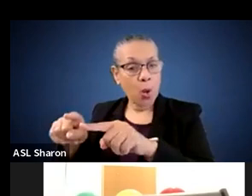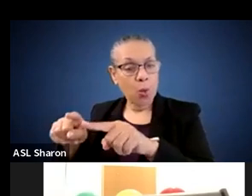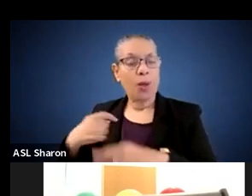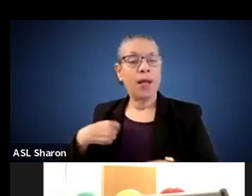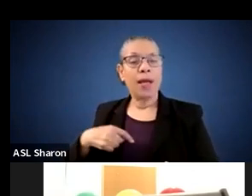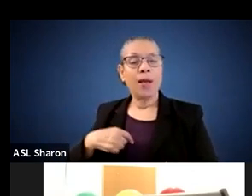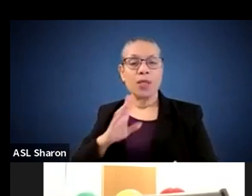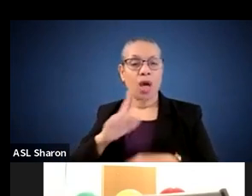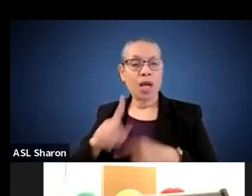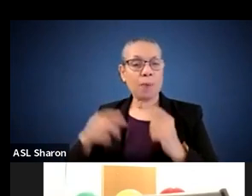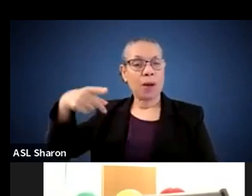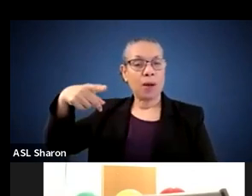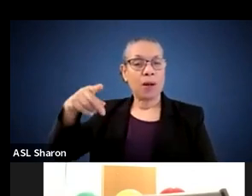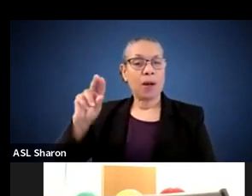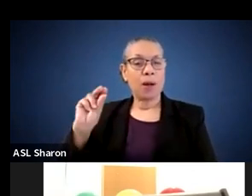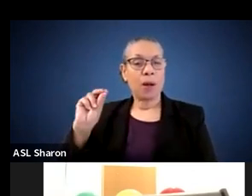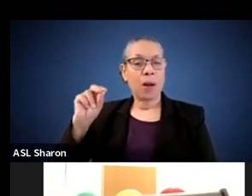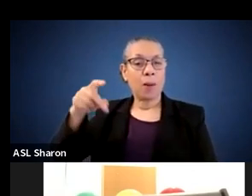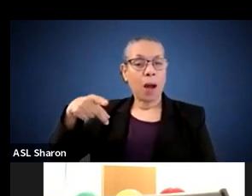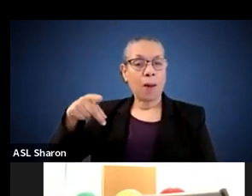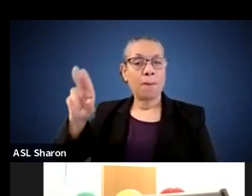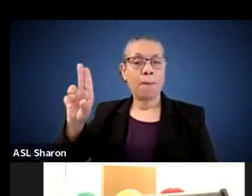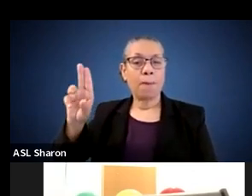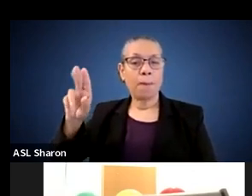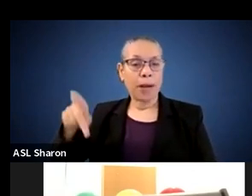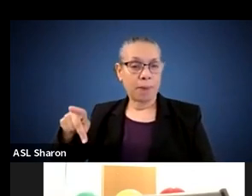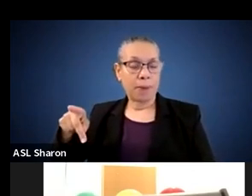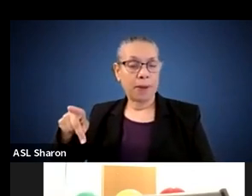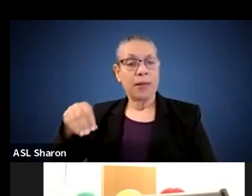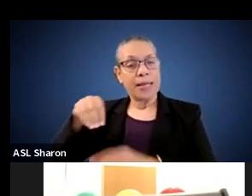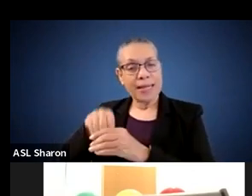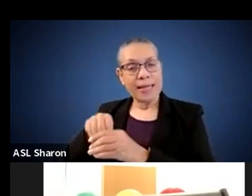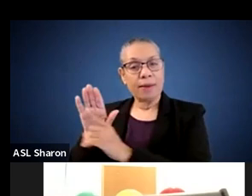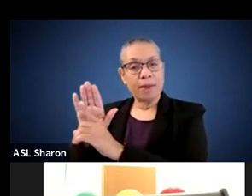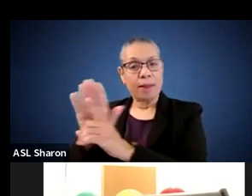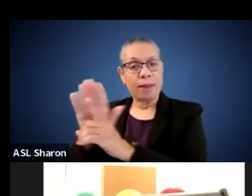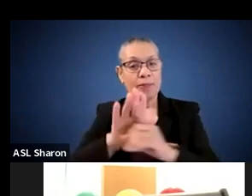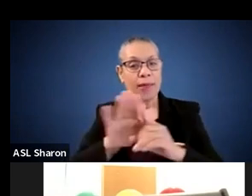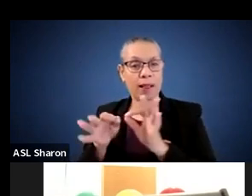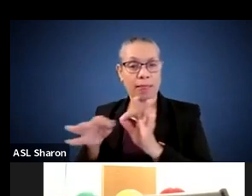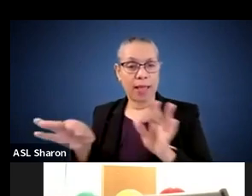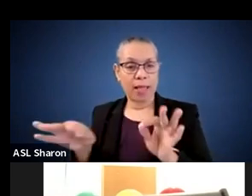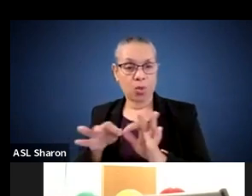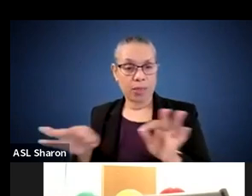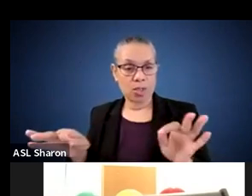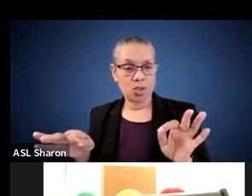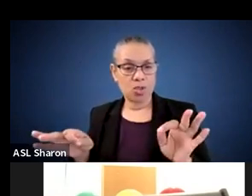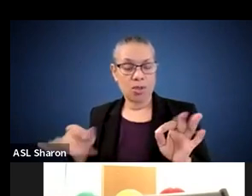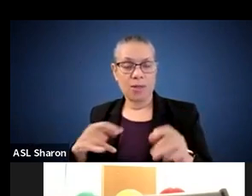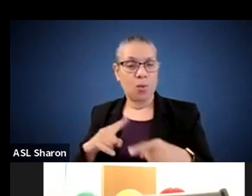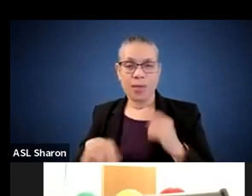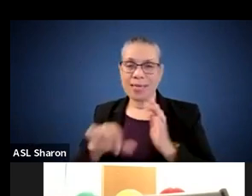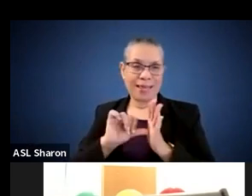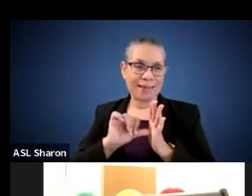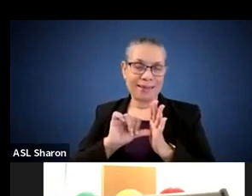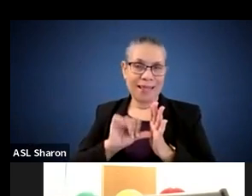superintendent mentioned is are going to be really critical especially specifically in the languages of our communities so that's something that can't be emphasized